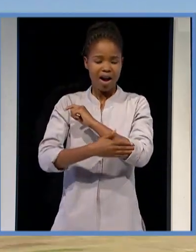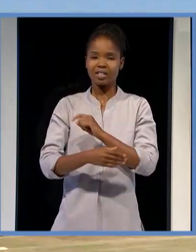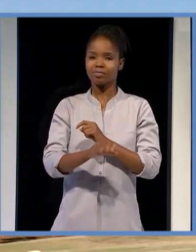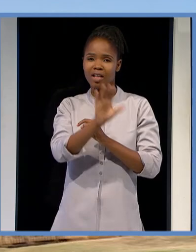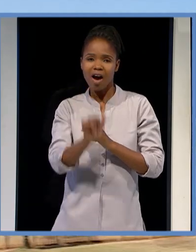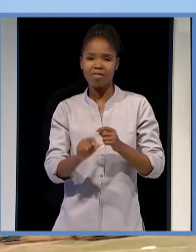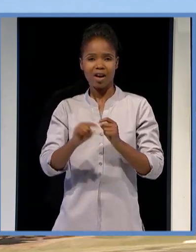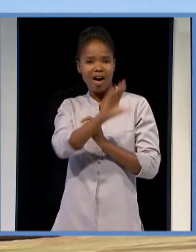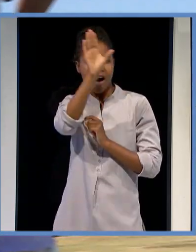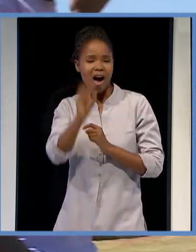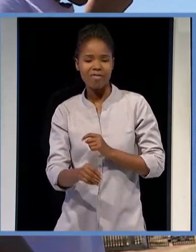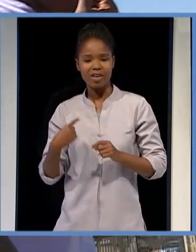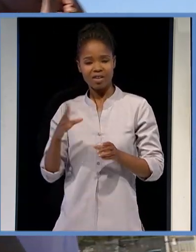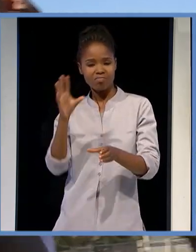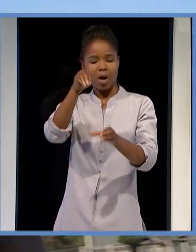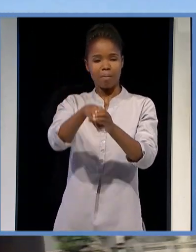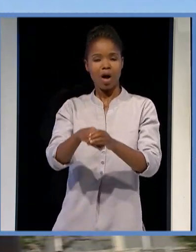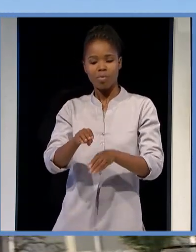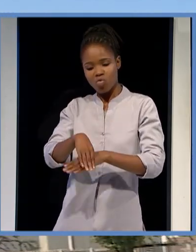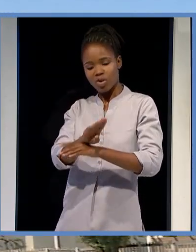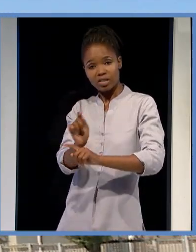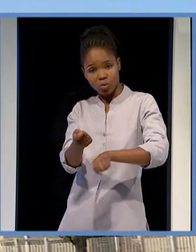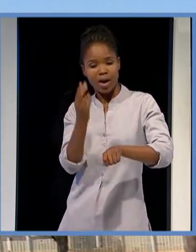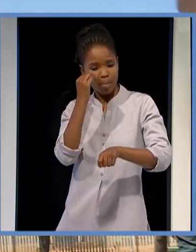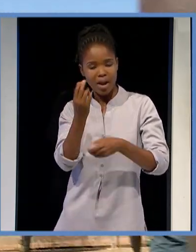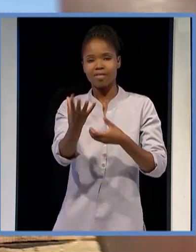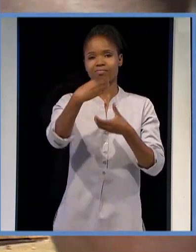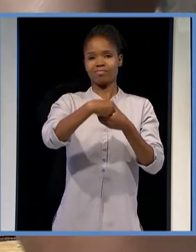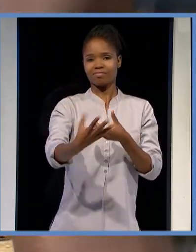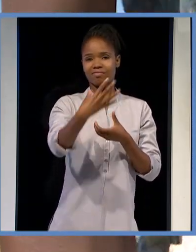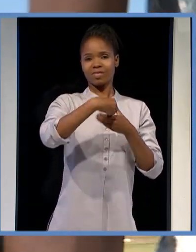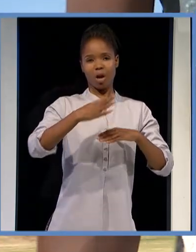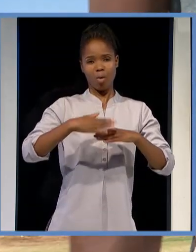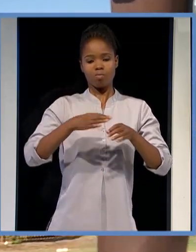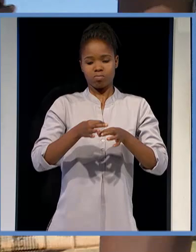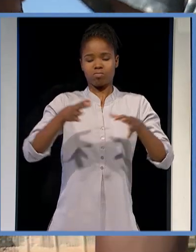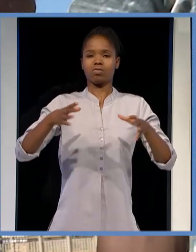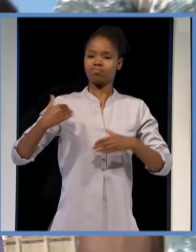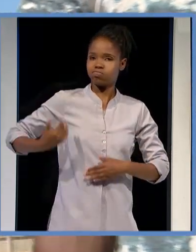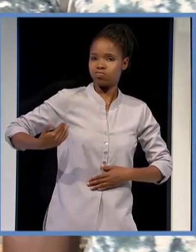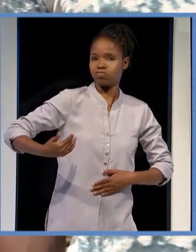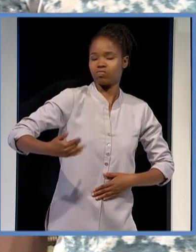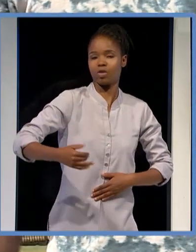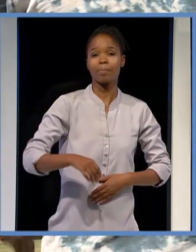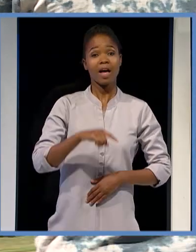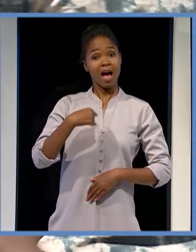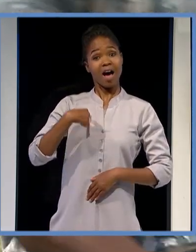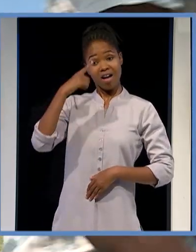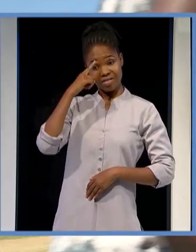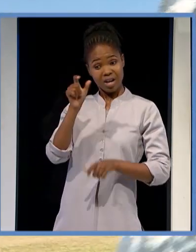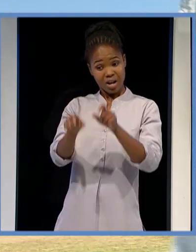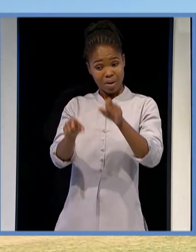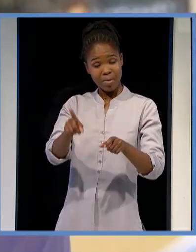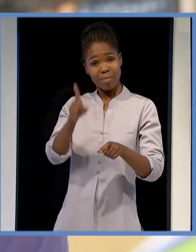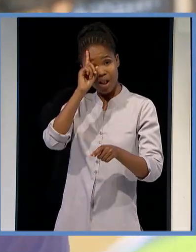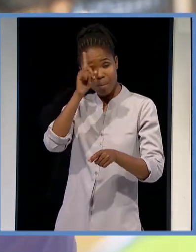Africa, playing blind cricket at a regular basis. And I would like to see African people embracing